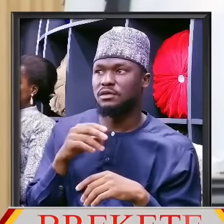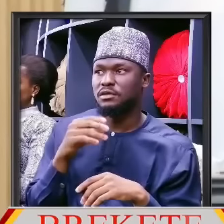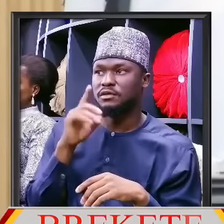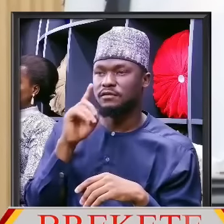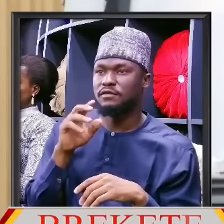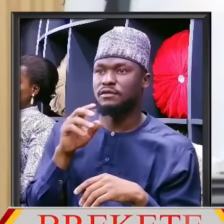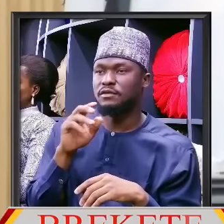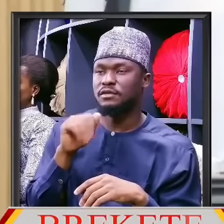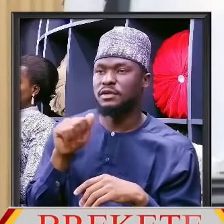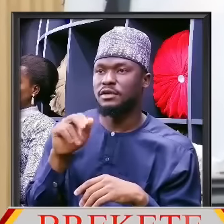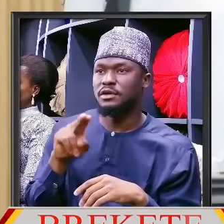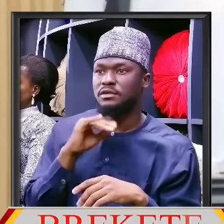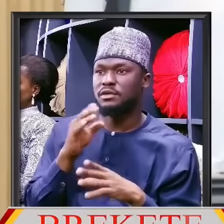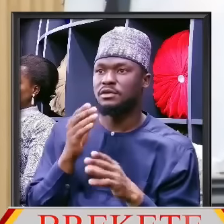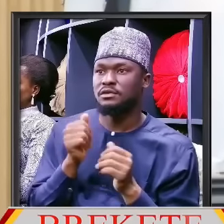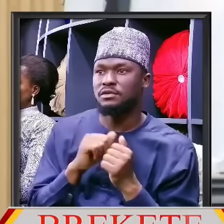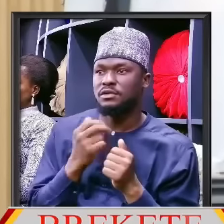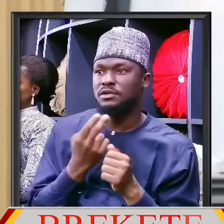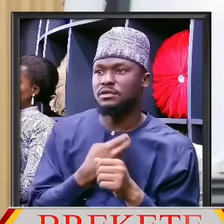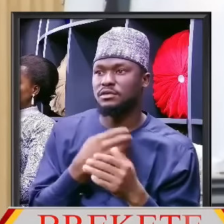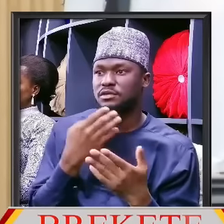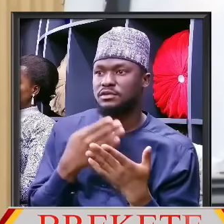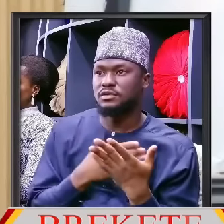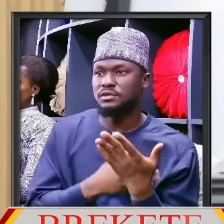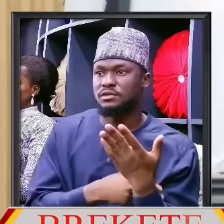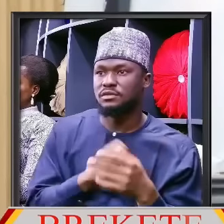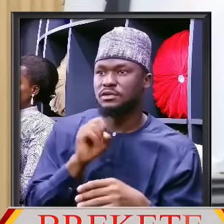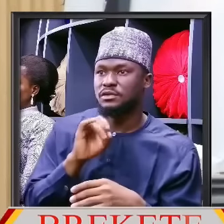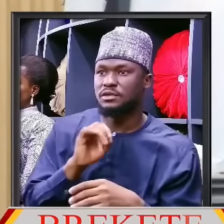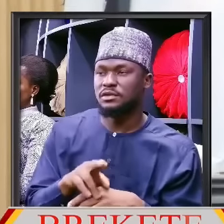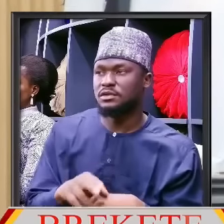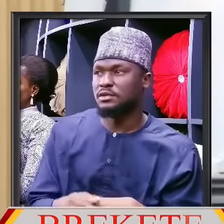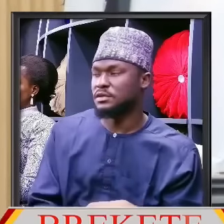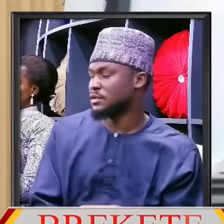University, Epomade Online. Hello, good morning.